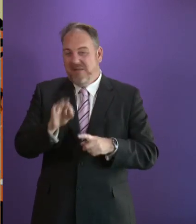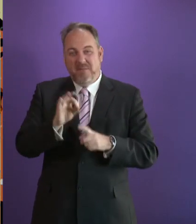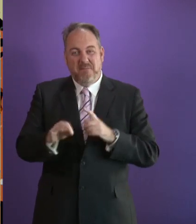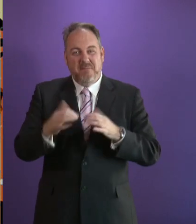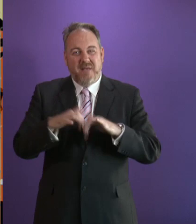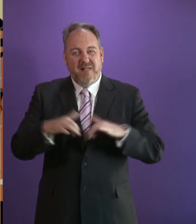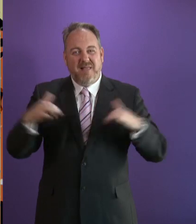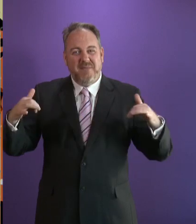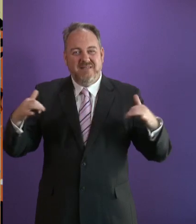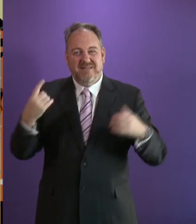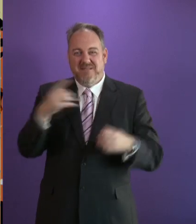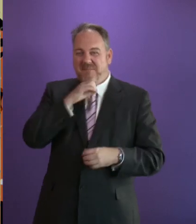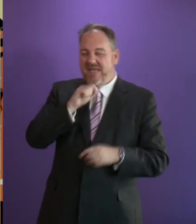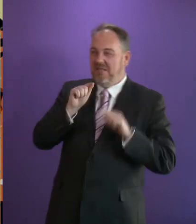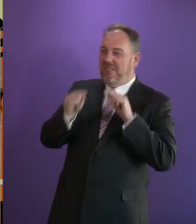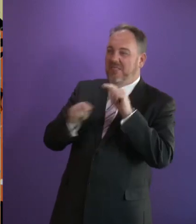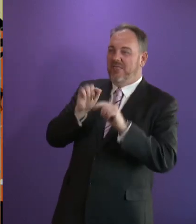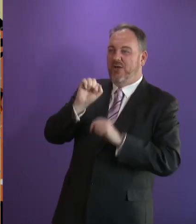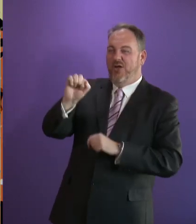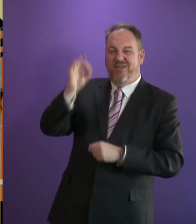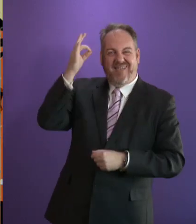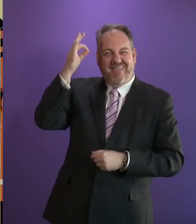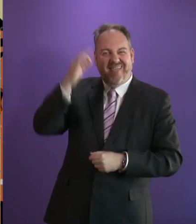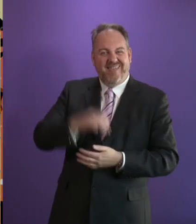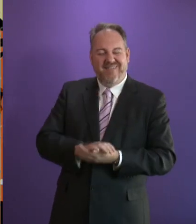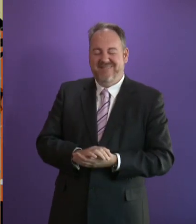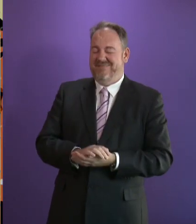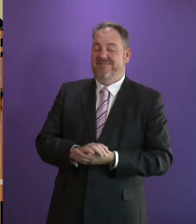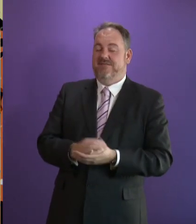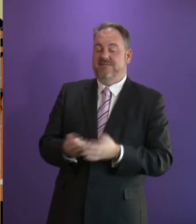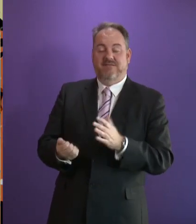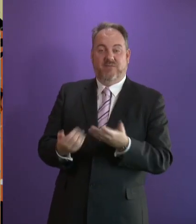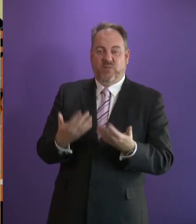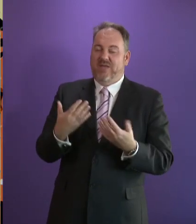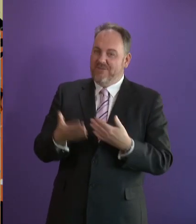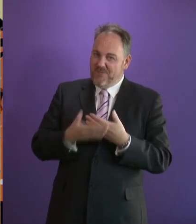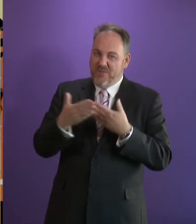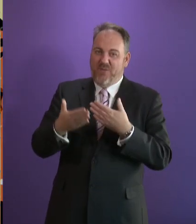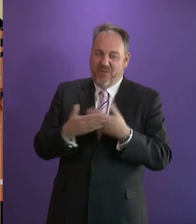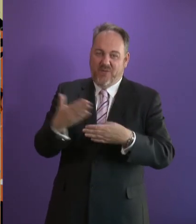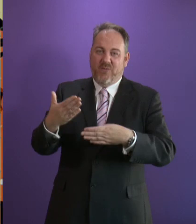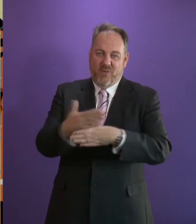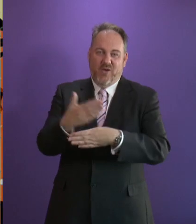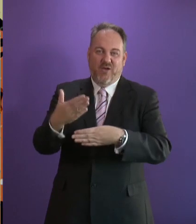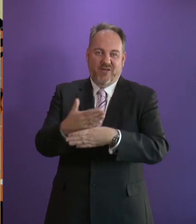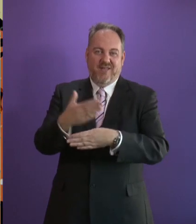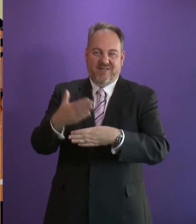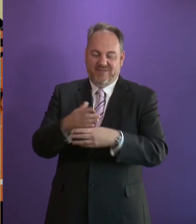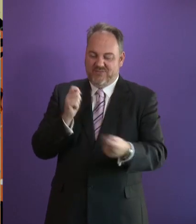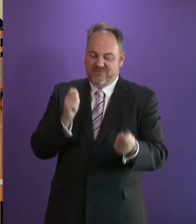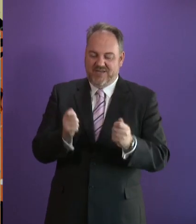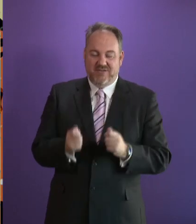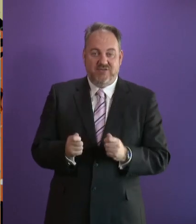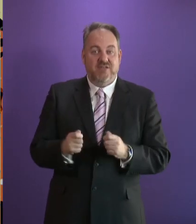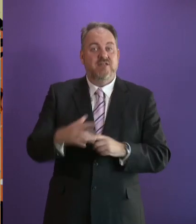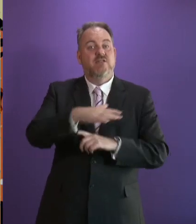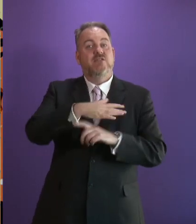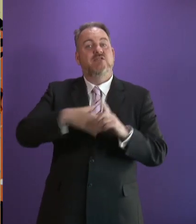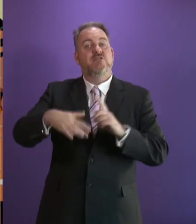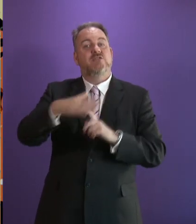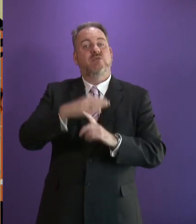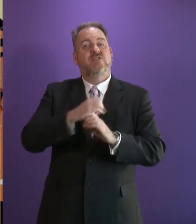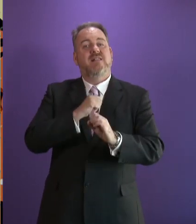we've got a way to go. We really do have a way to go. So there are challenges. I think social media in some